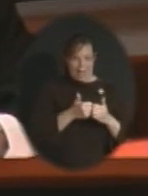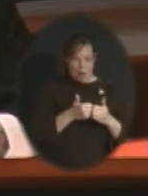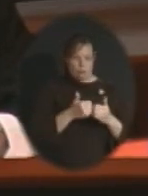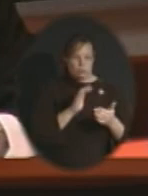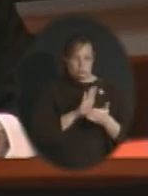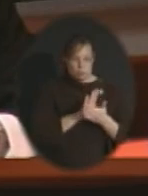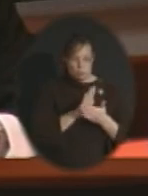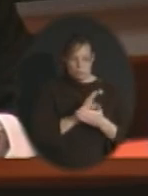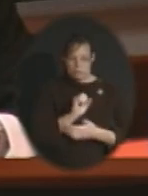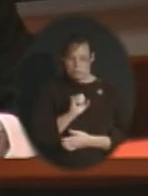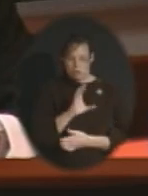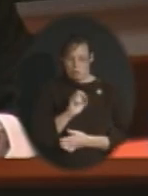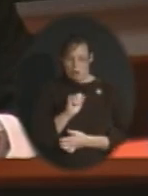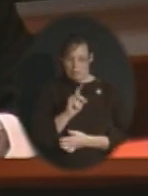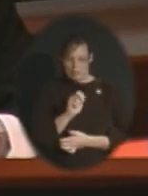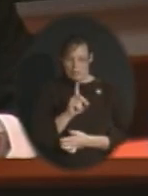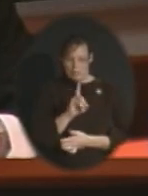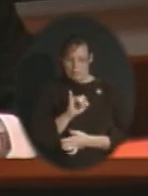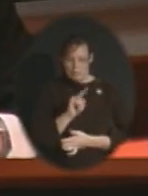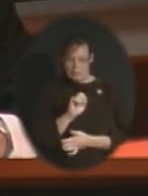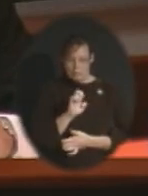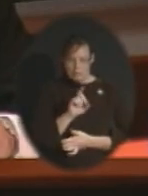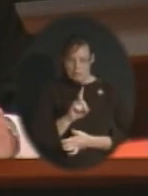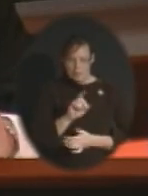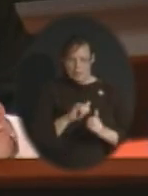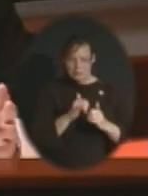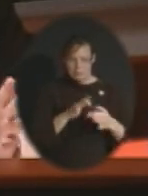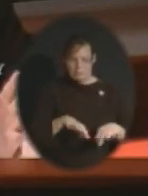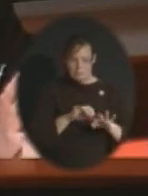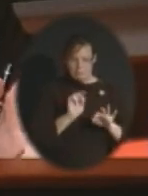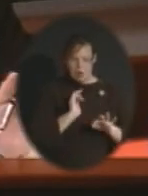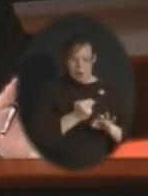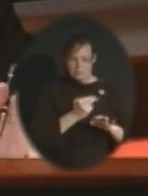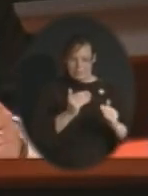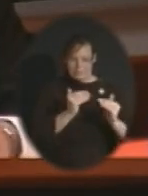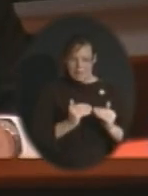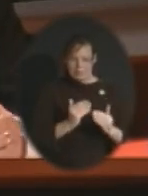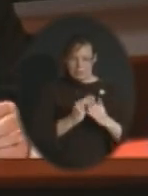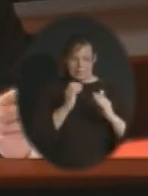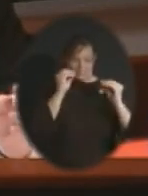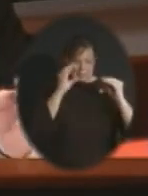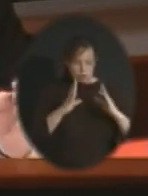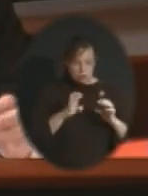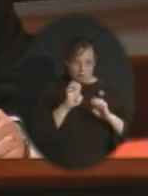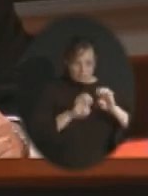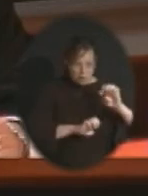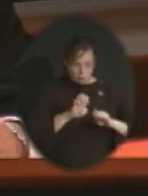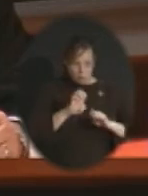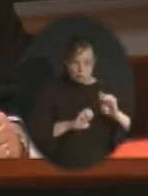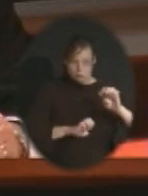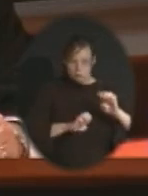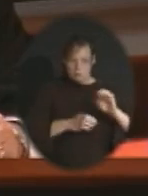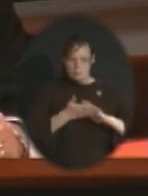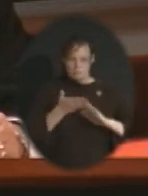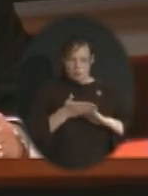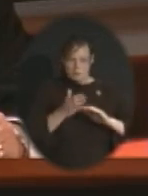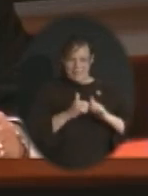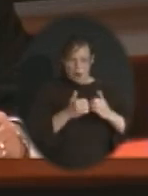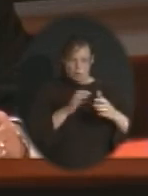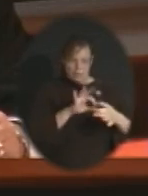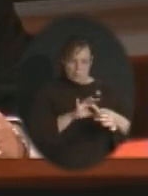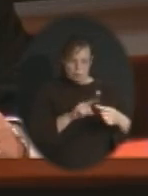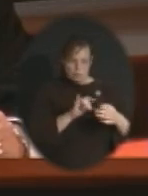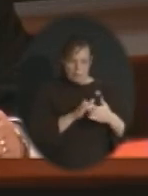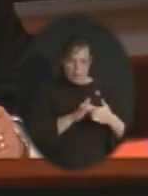accredited, and so that's a big piece for us. The next big piece is teacher evaluation and performance, teacher performance and how it relates to